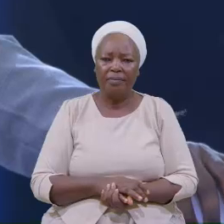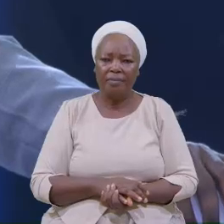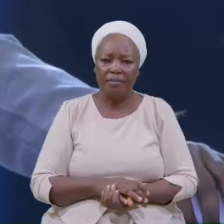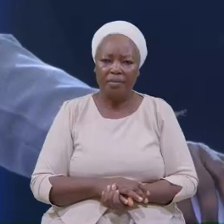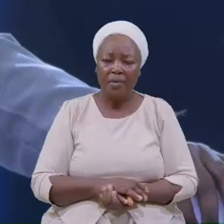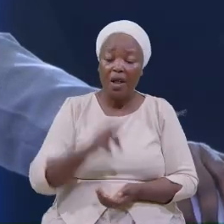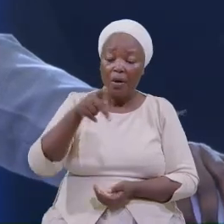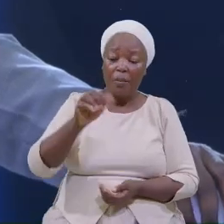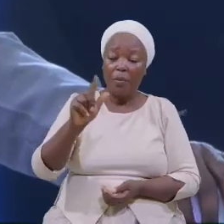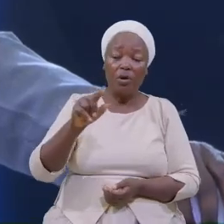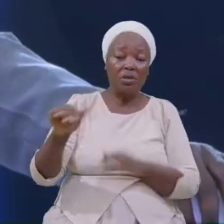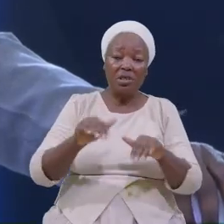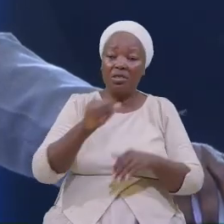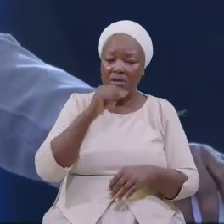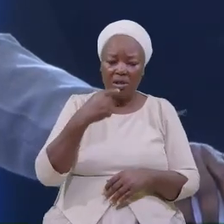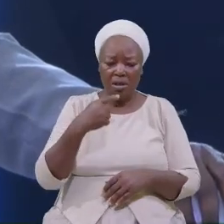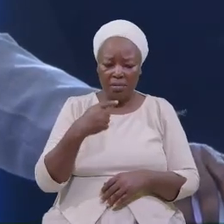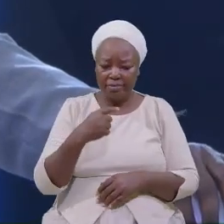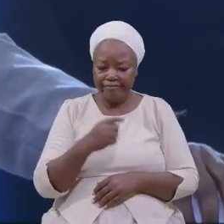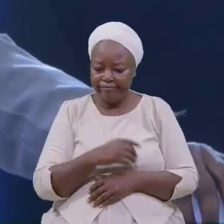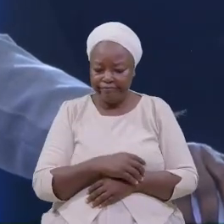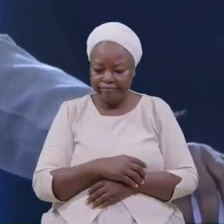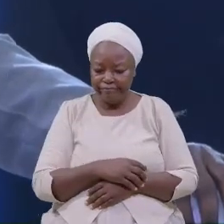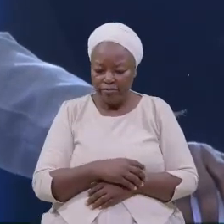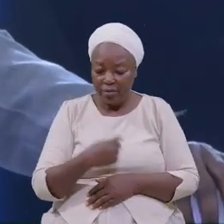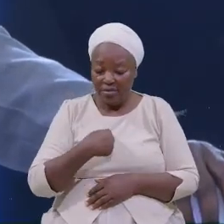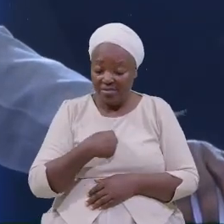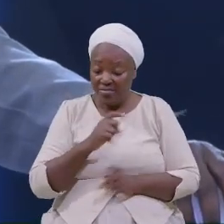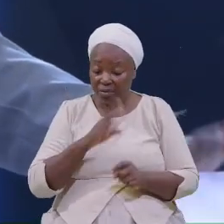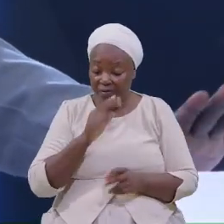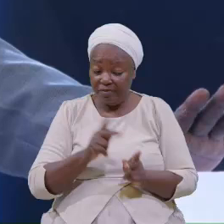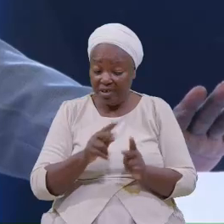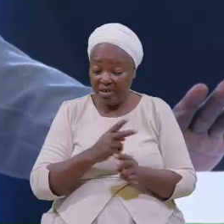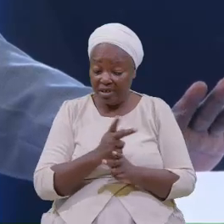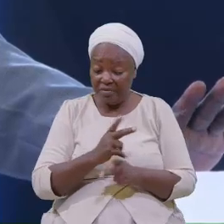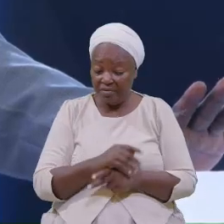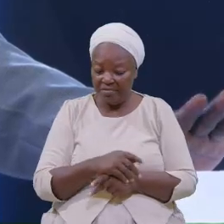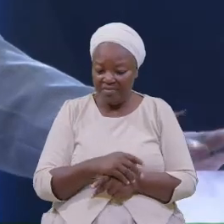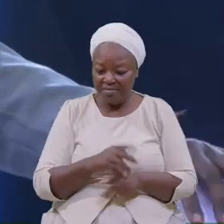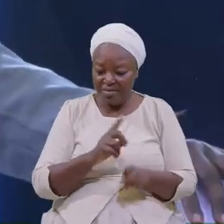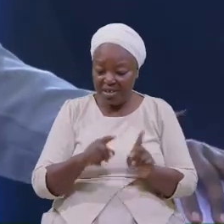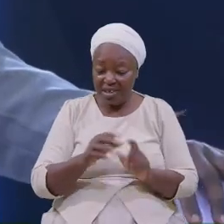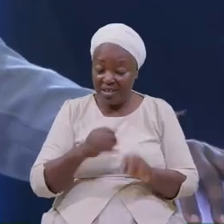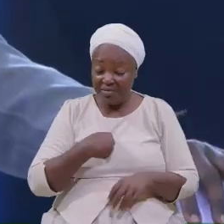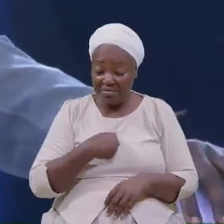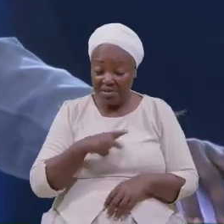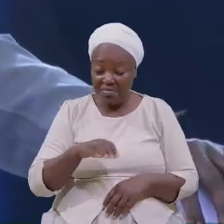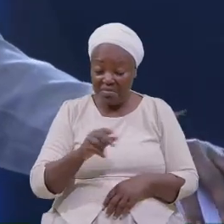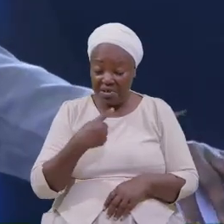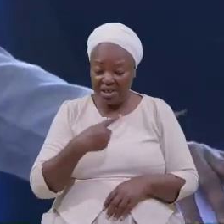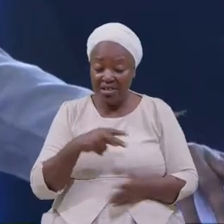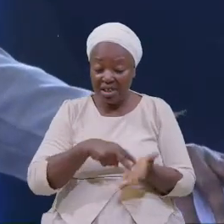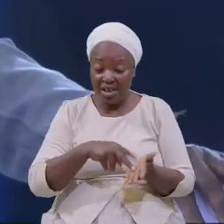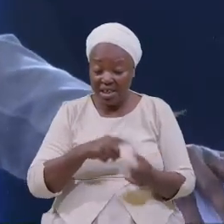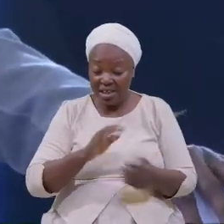Paul did not say, I must be careful. What if I say, stand up, and the man does not stand up? No, no,